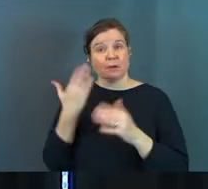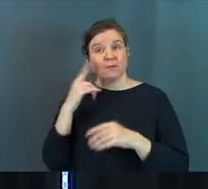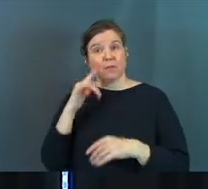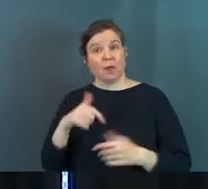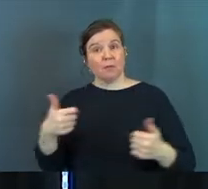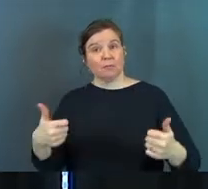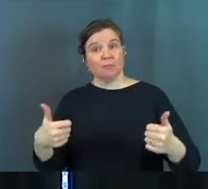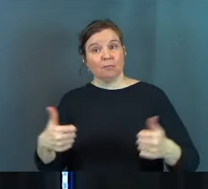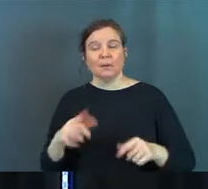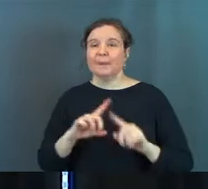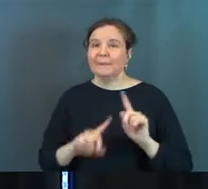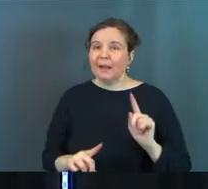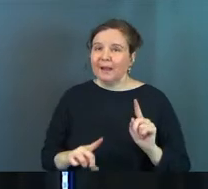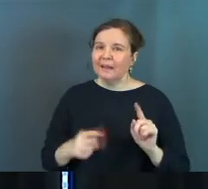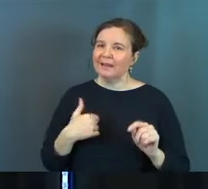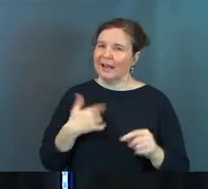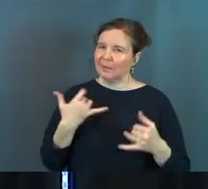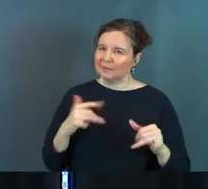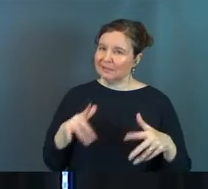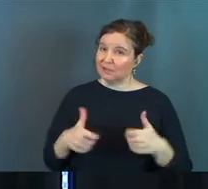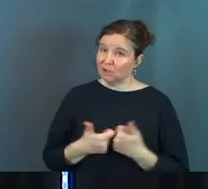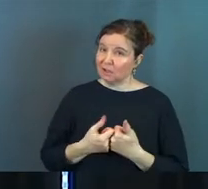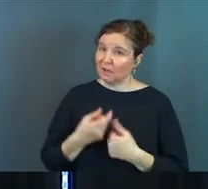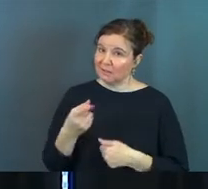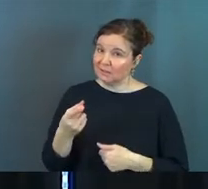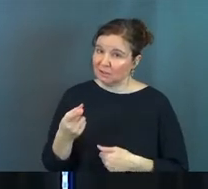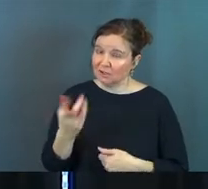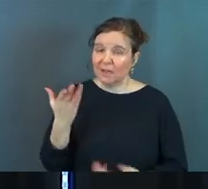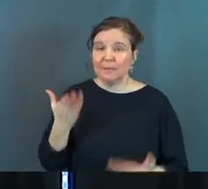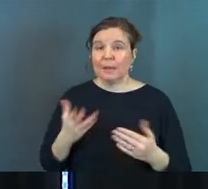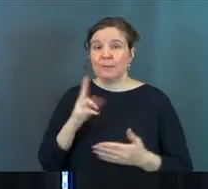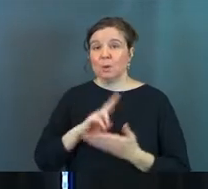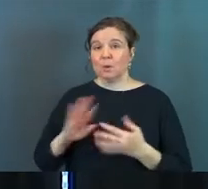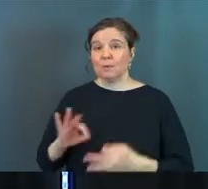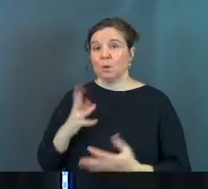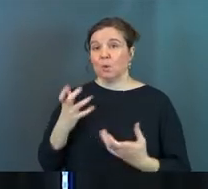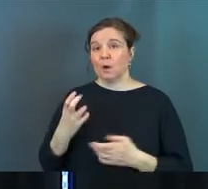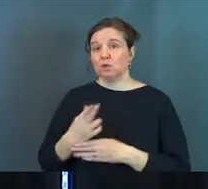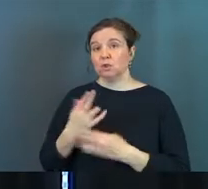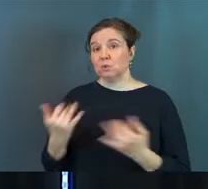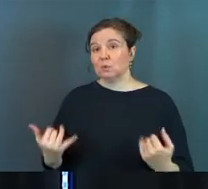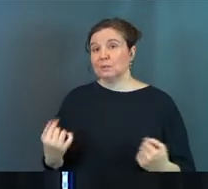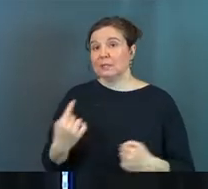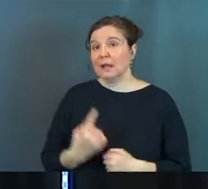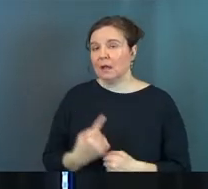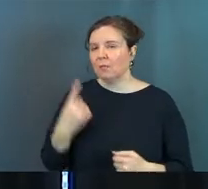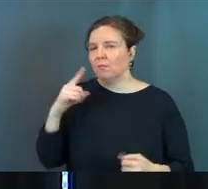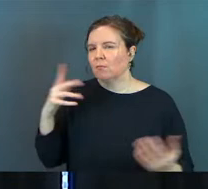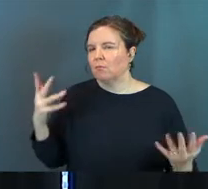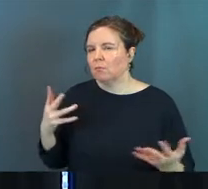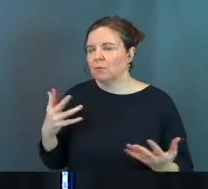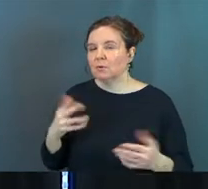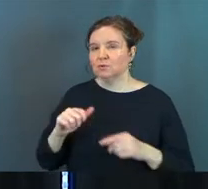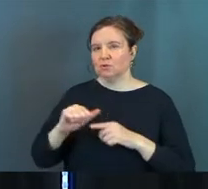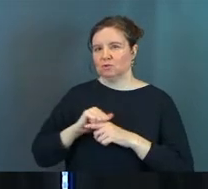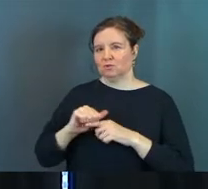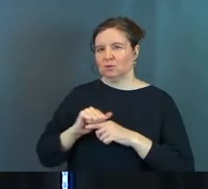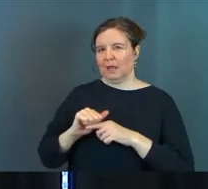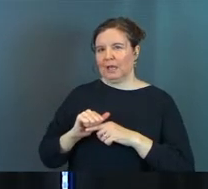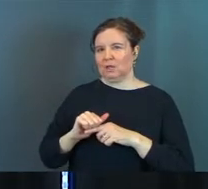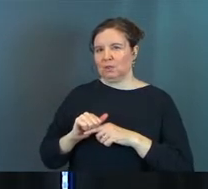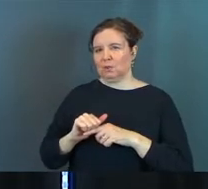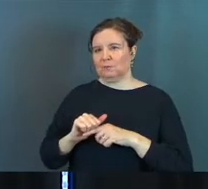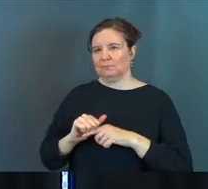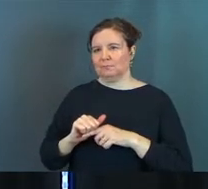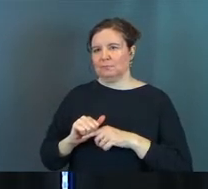that. But I would still challenge you. Maybe the Holy Spirit wants to use today to train you up and